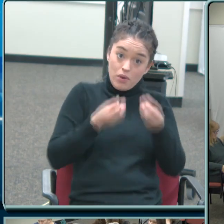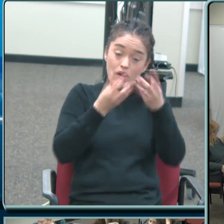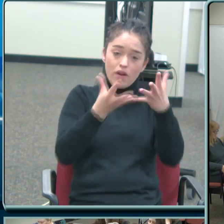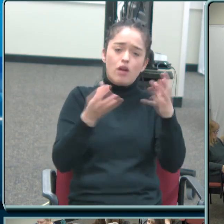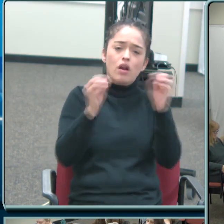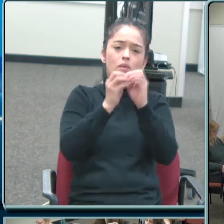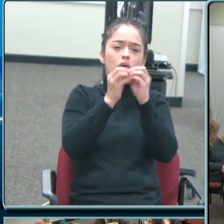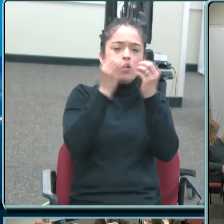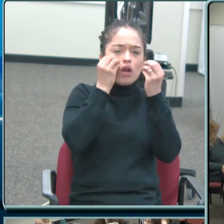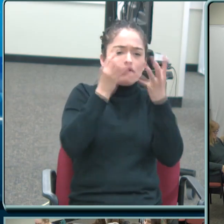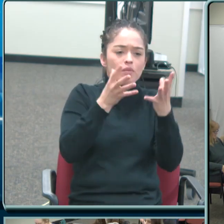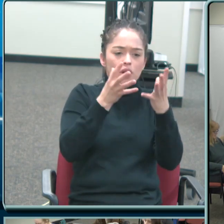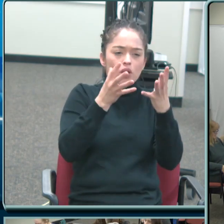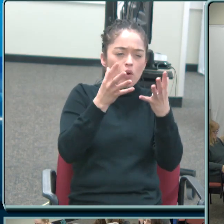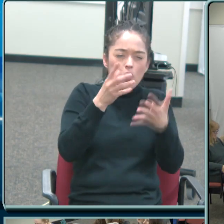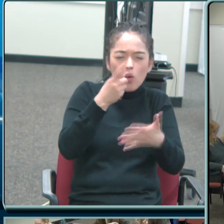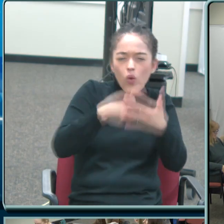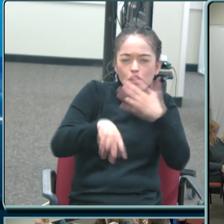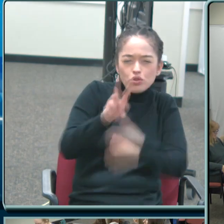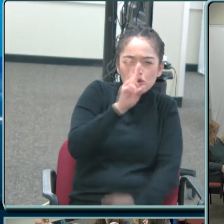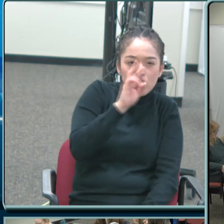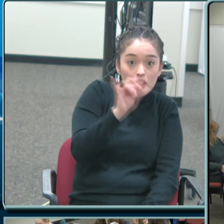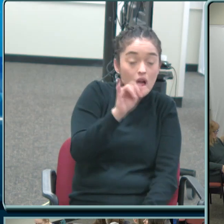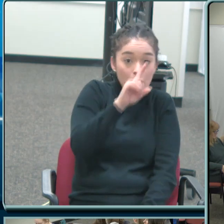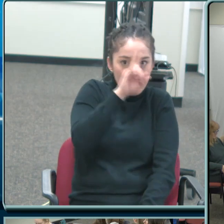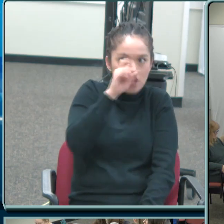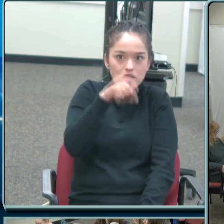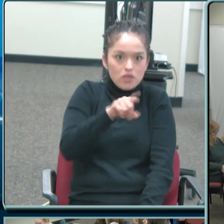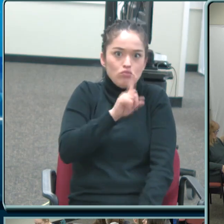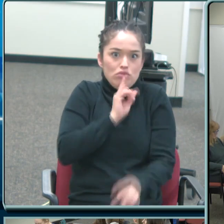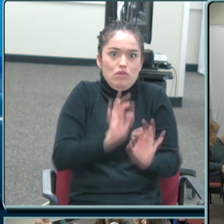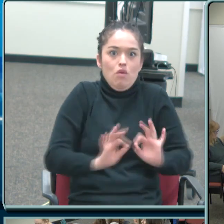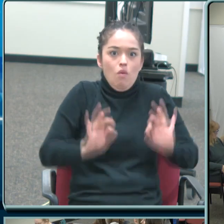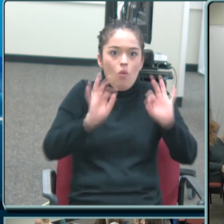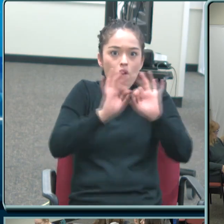more information on what that looks like, because it's so important that